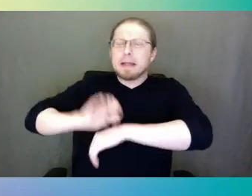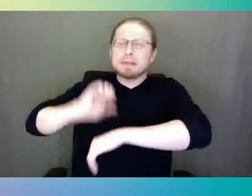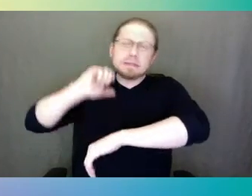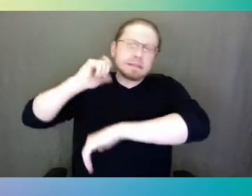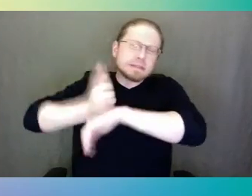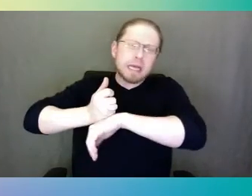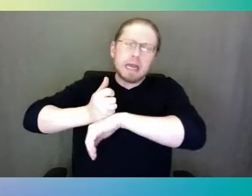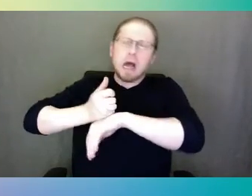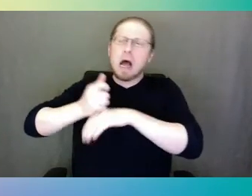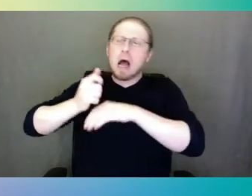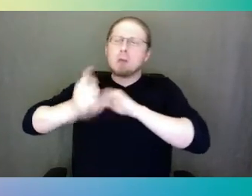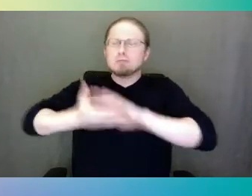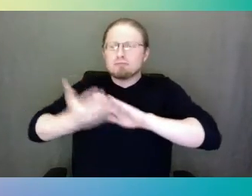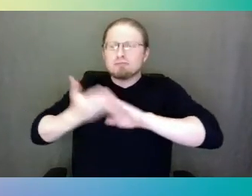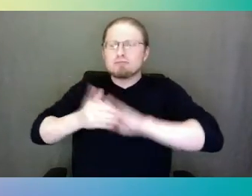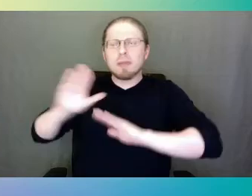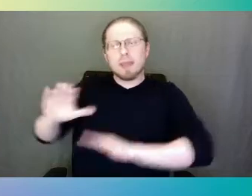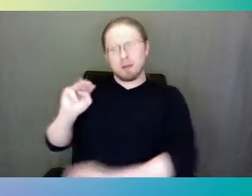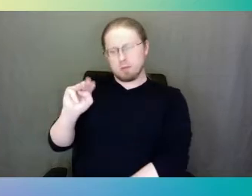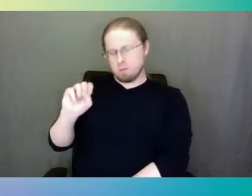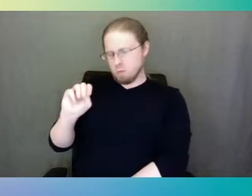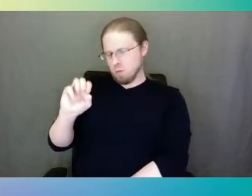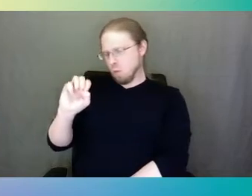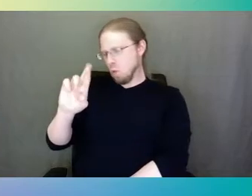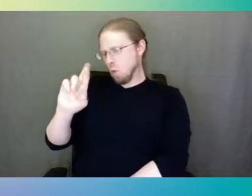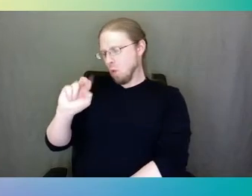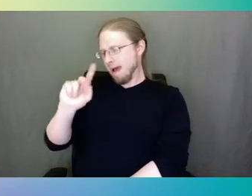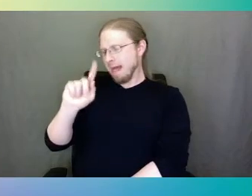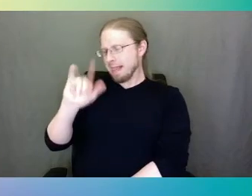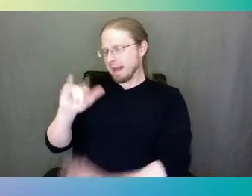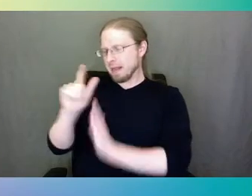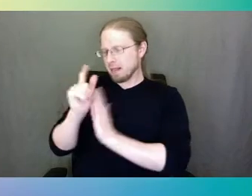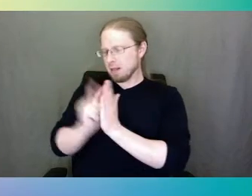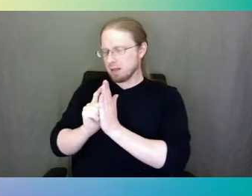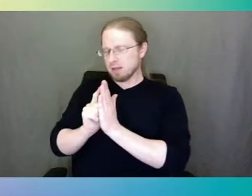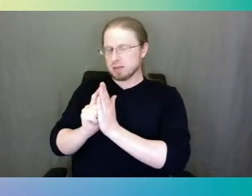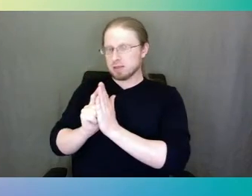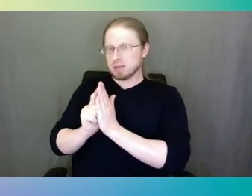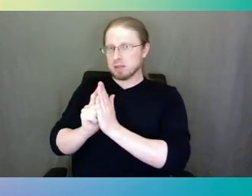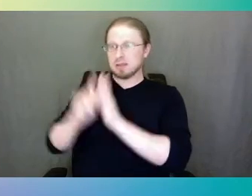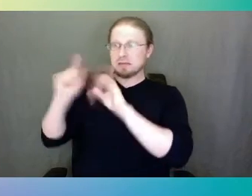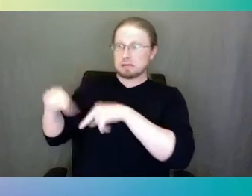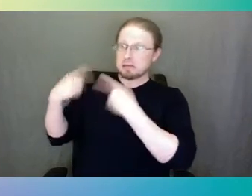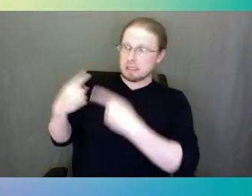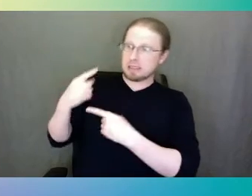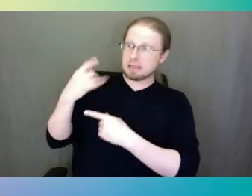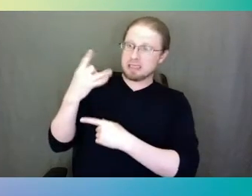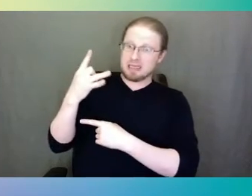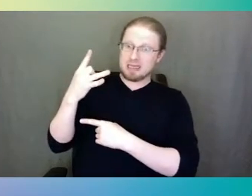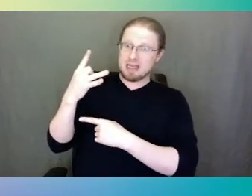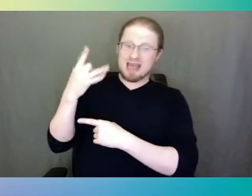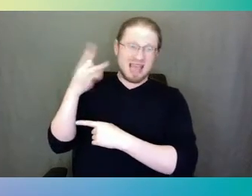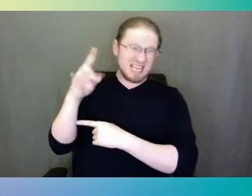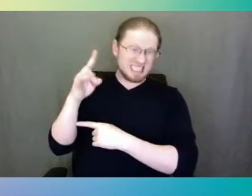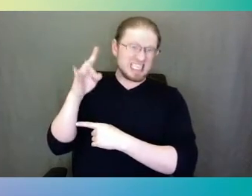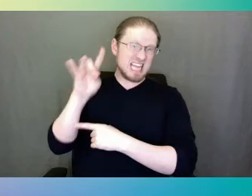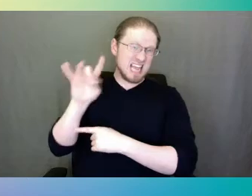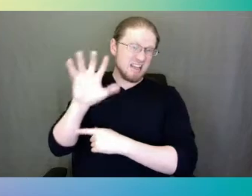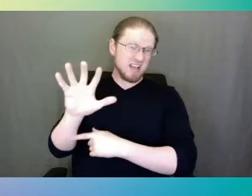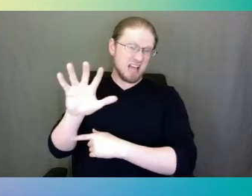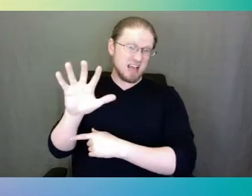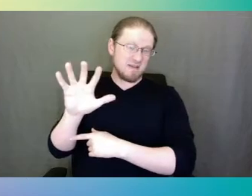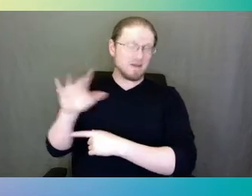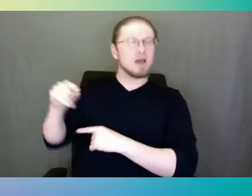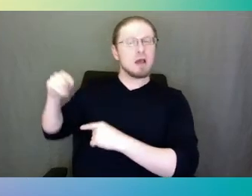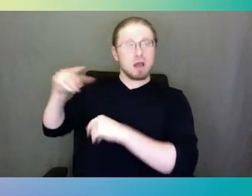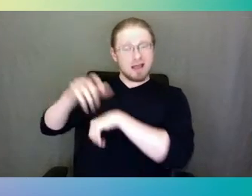and should, going forward, since 1885, they had the ability to arrest people